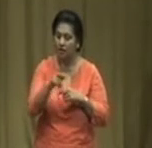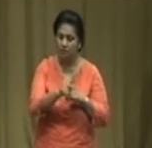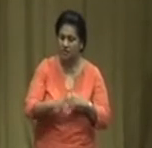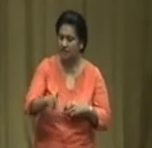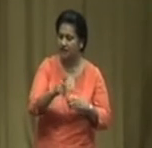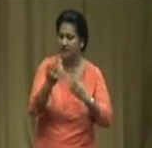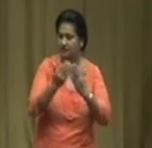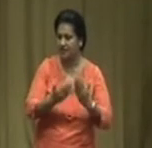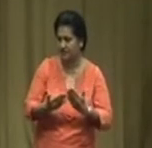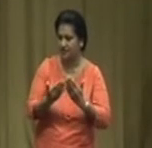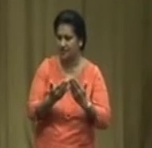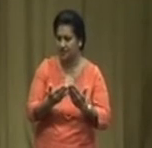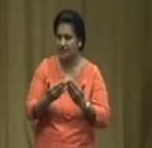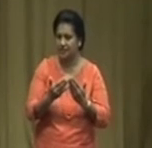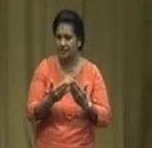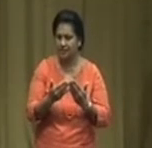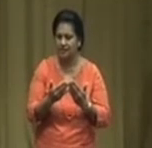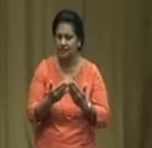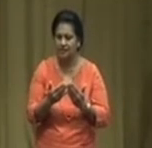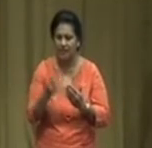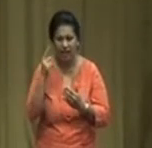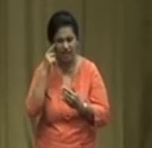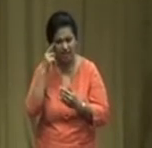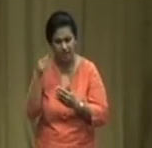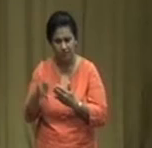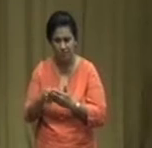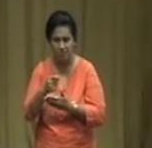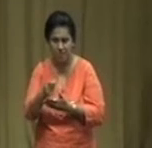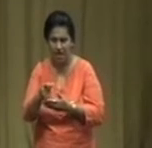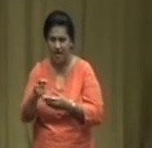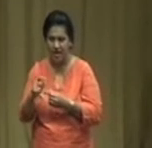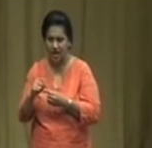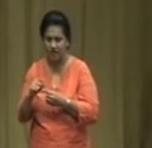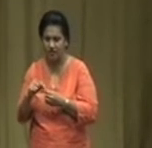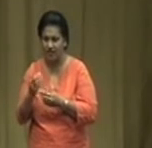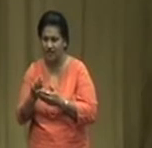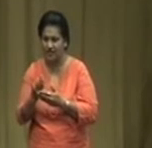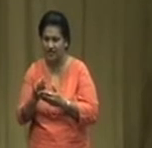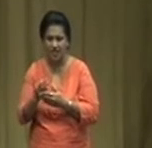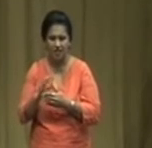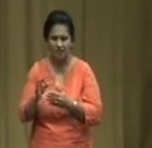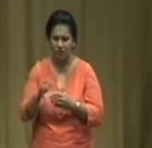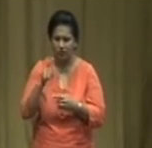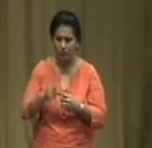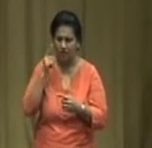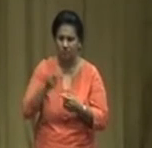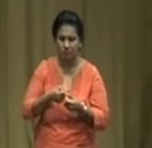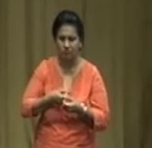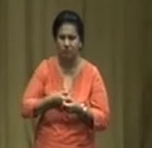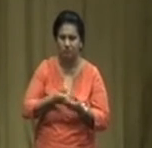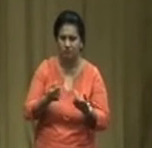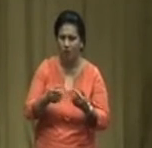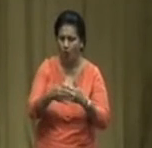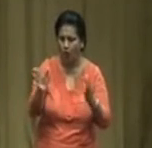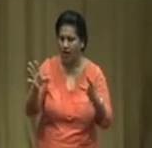mean, I do think you have niche expertise in that area. Of course, it would be relevant. It's not going to be quick to market because it's going to take time to get